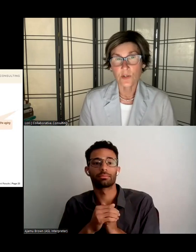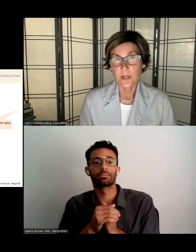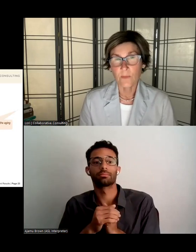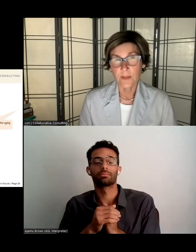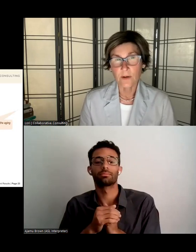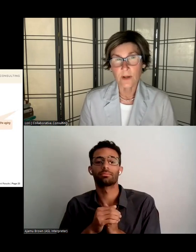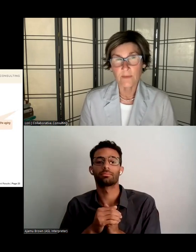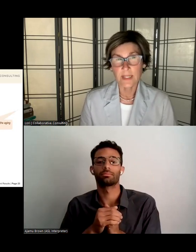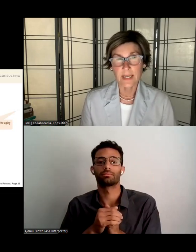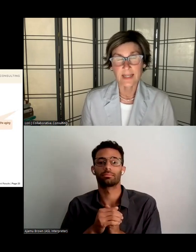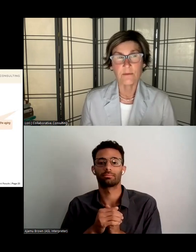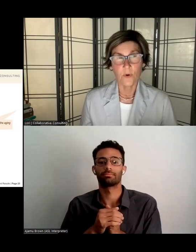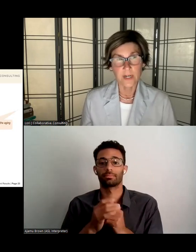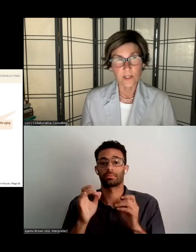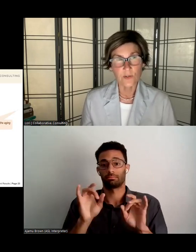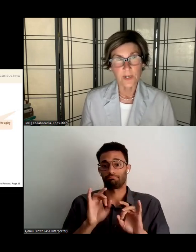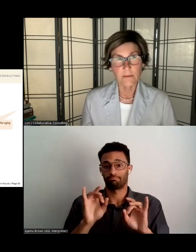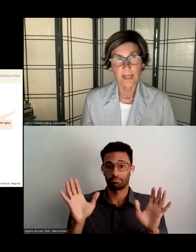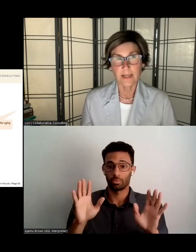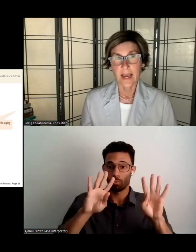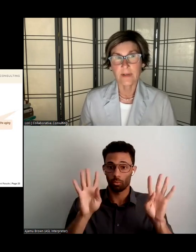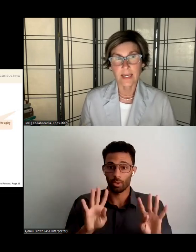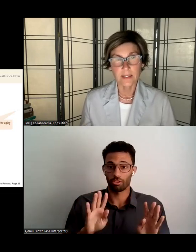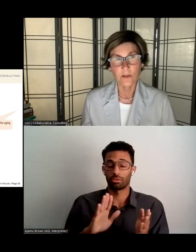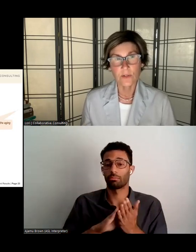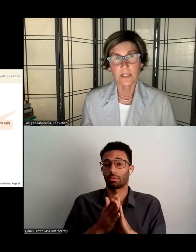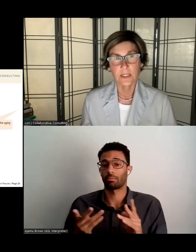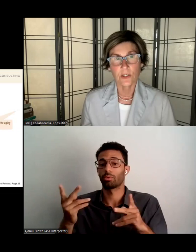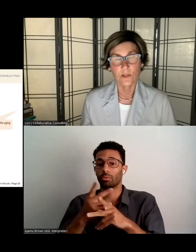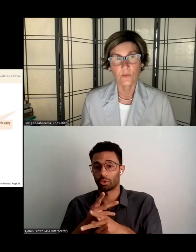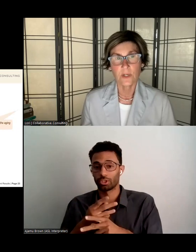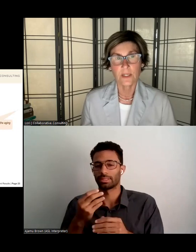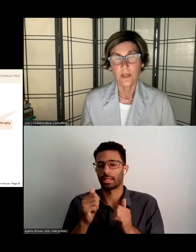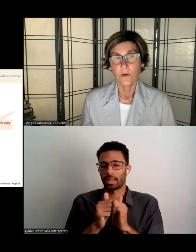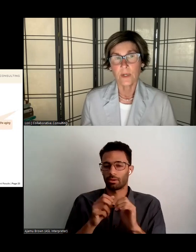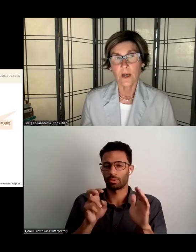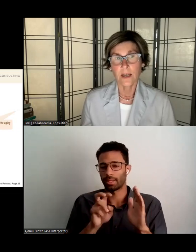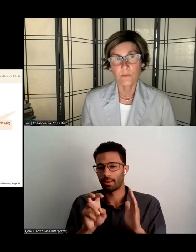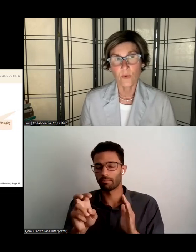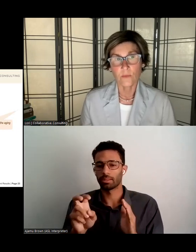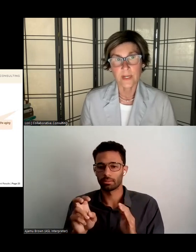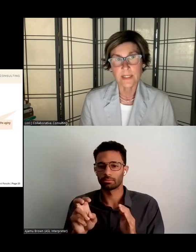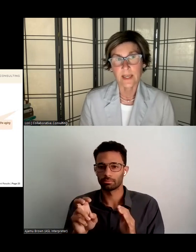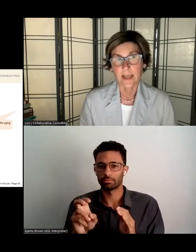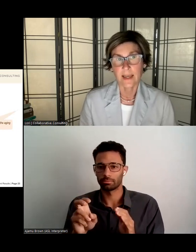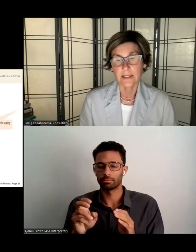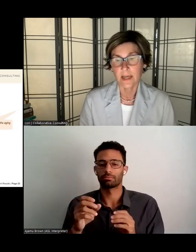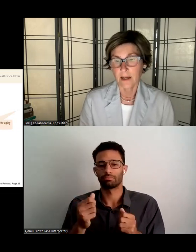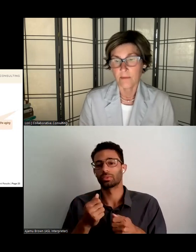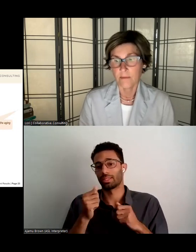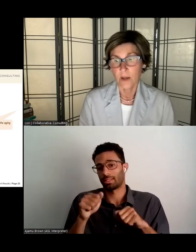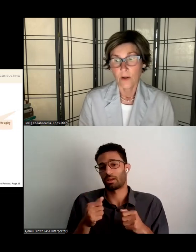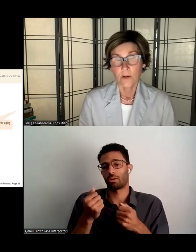the extreme weather events getting more extreme, and navigating those conditions would cause more risk